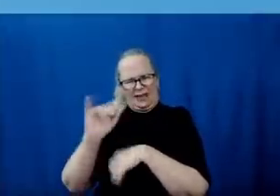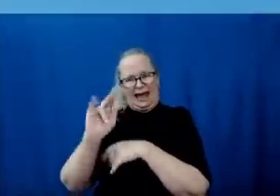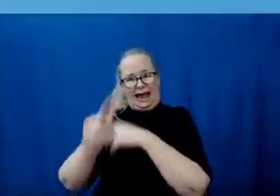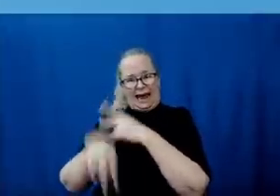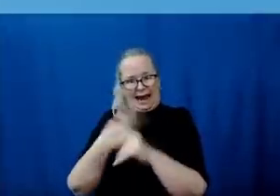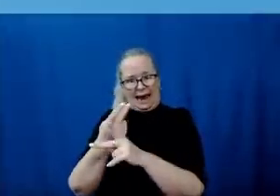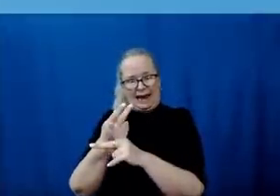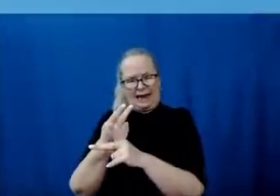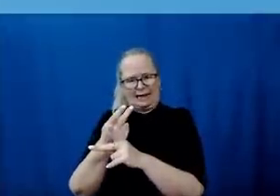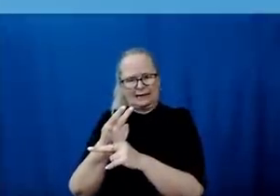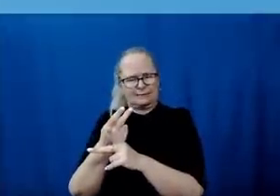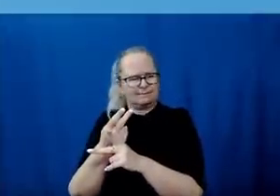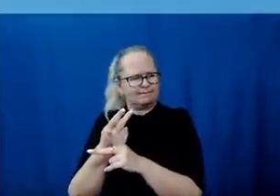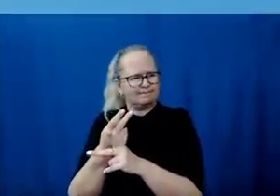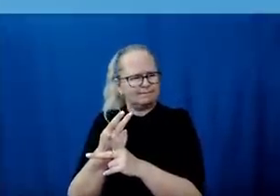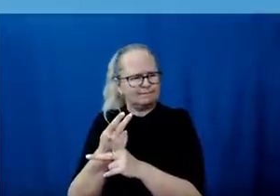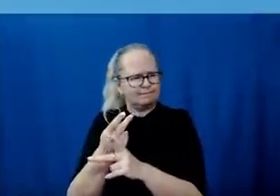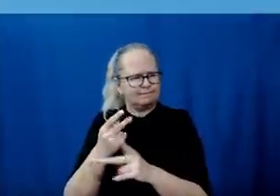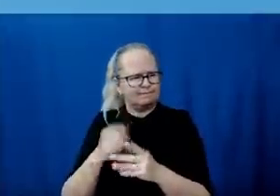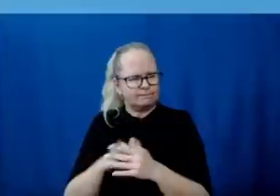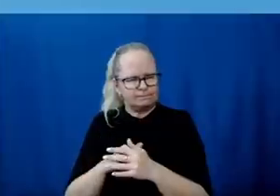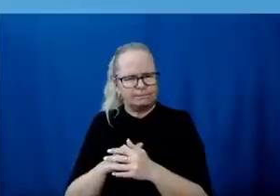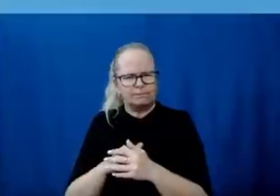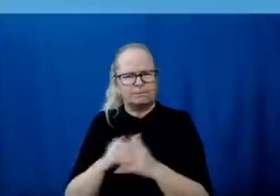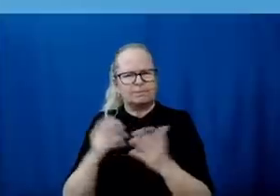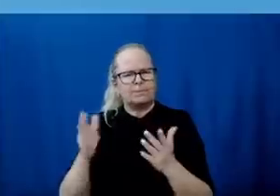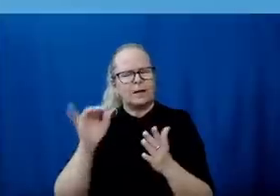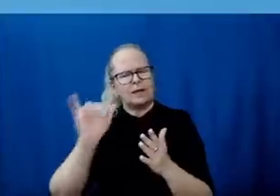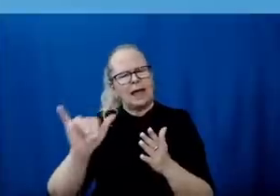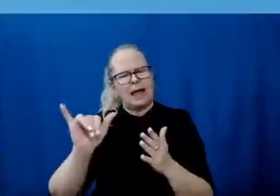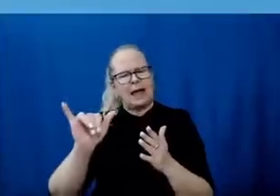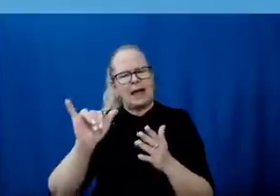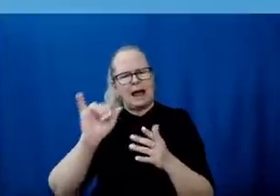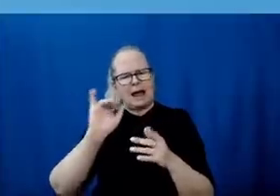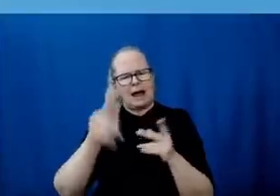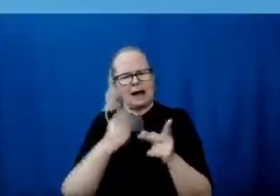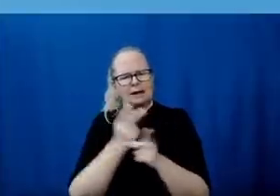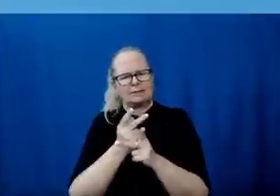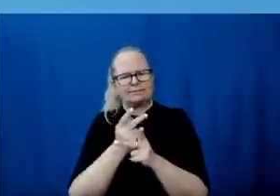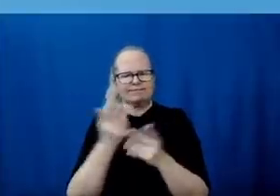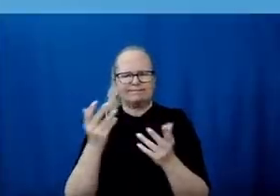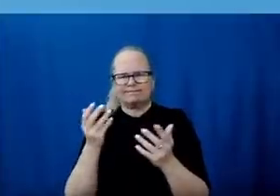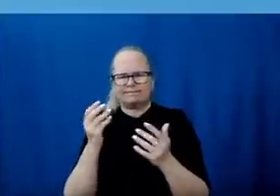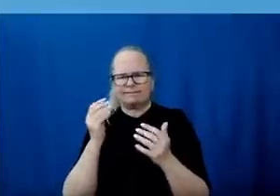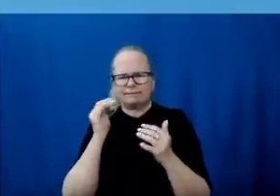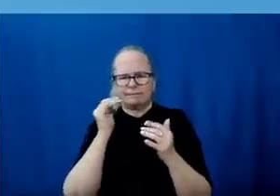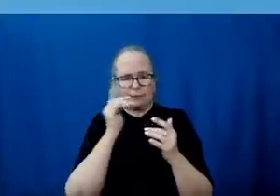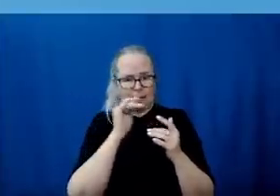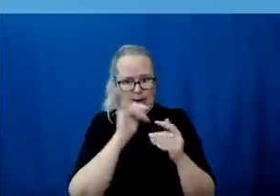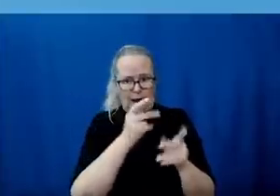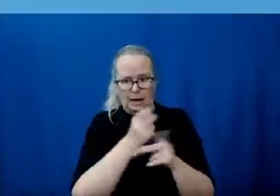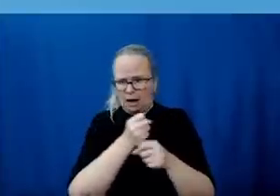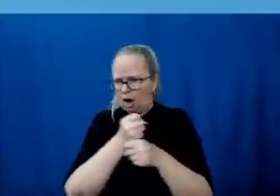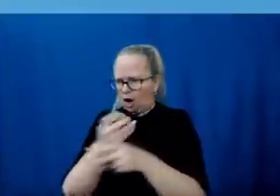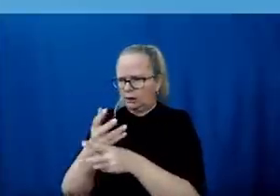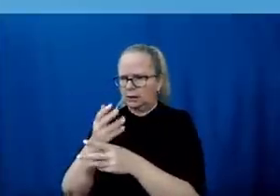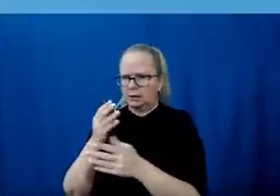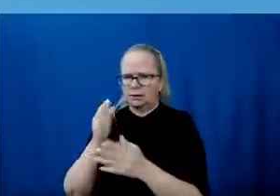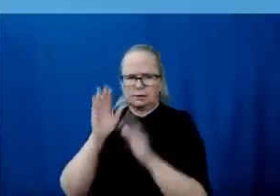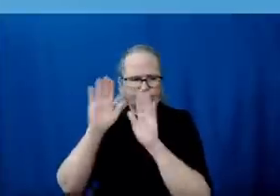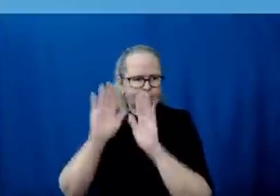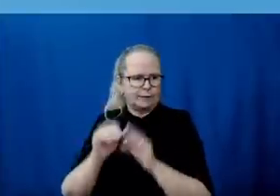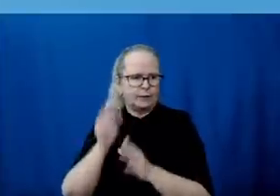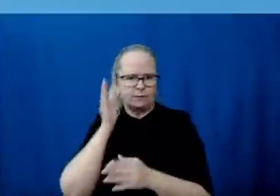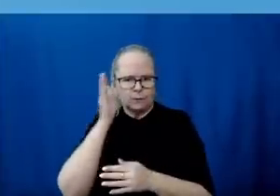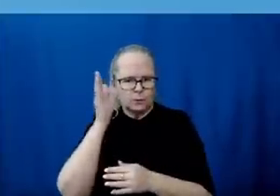robust ways that this type of continued work could lead to future awesomeness for our global population?